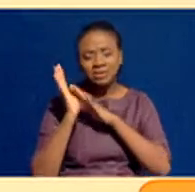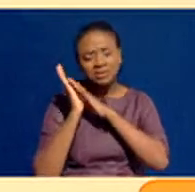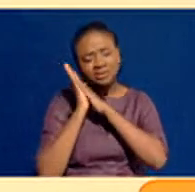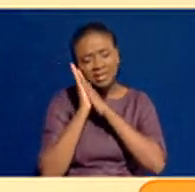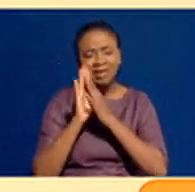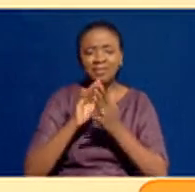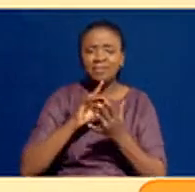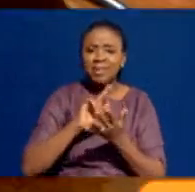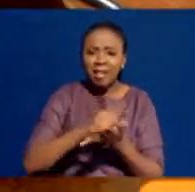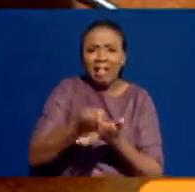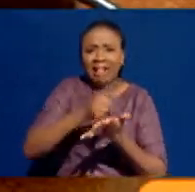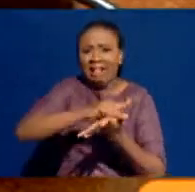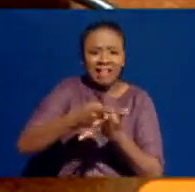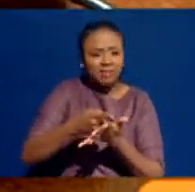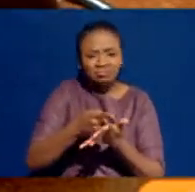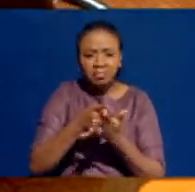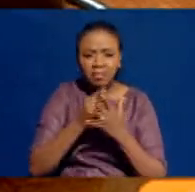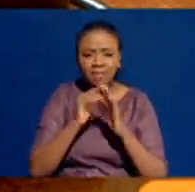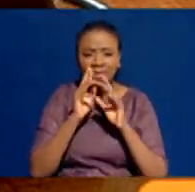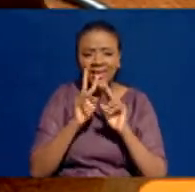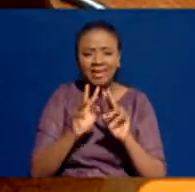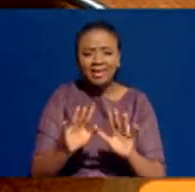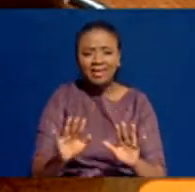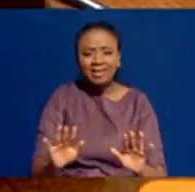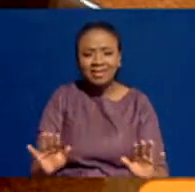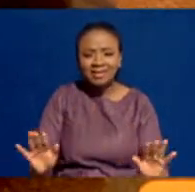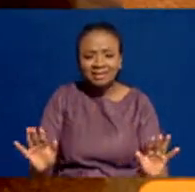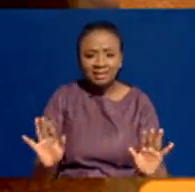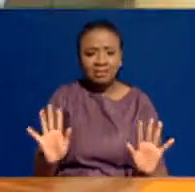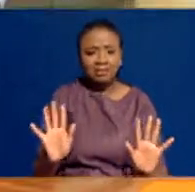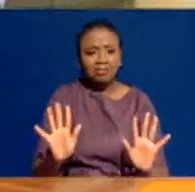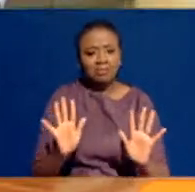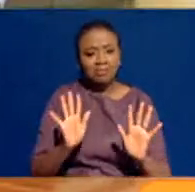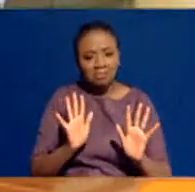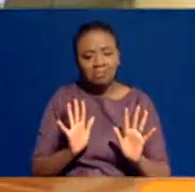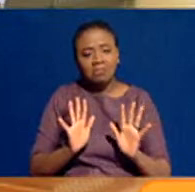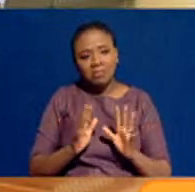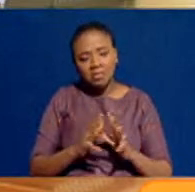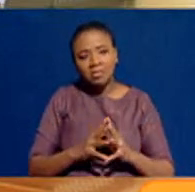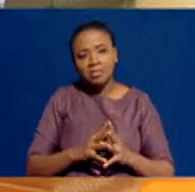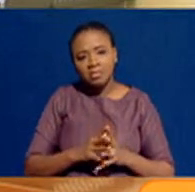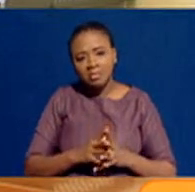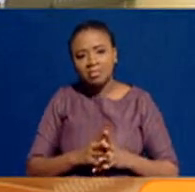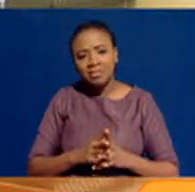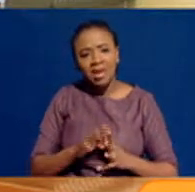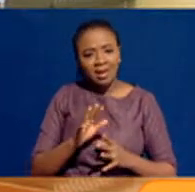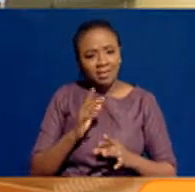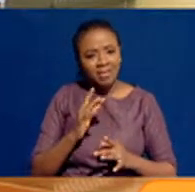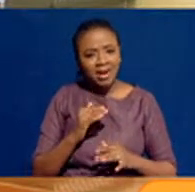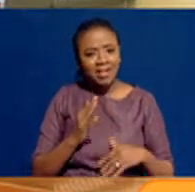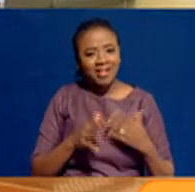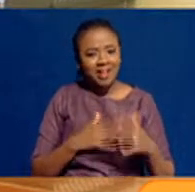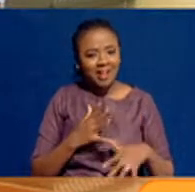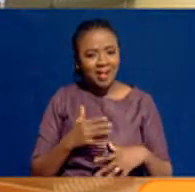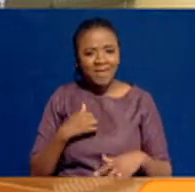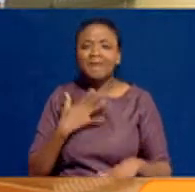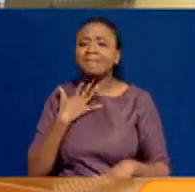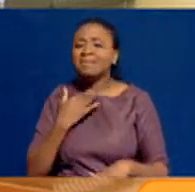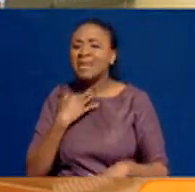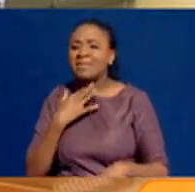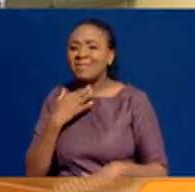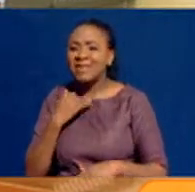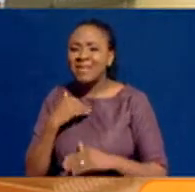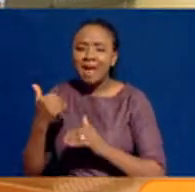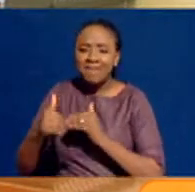movements are more regular. Though there's the bit of adjusting, your body, of course, will crave carbohydrates,